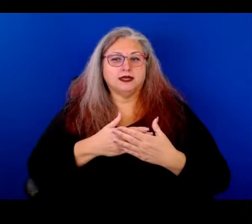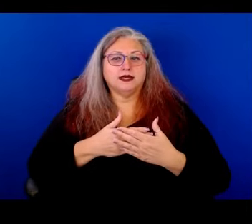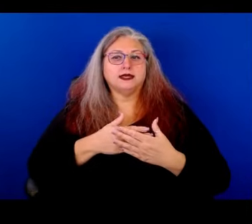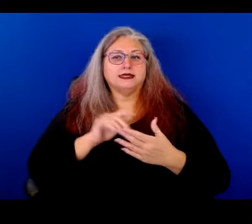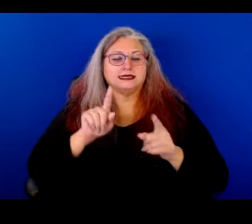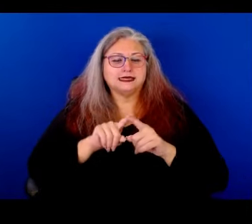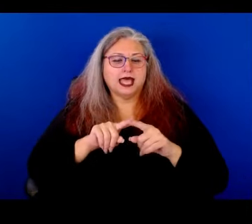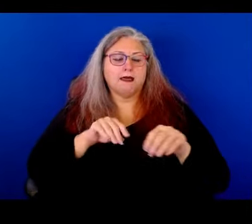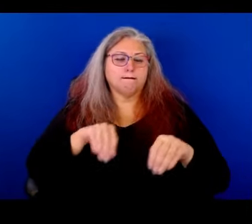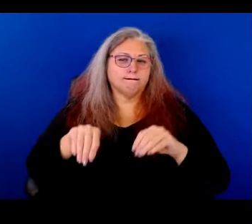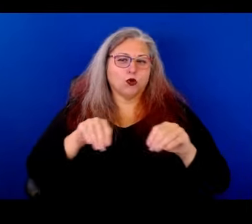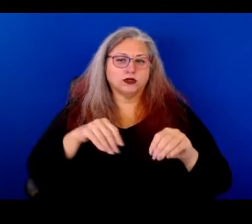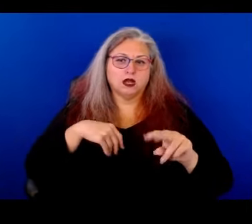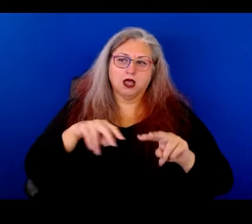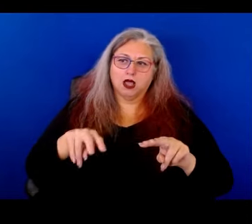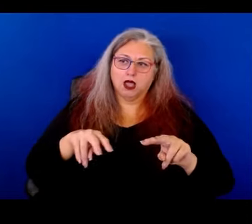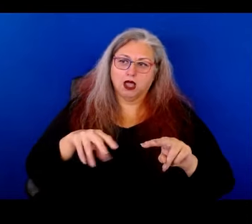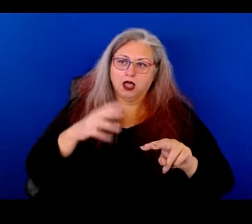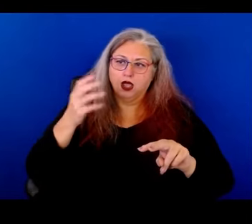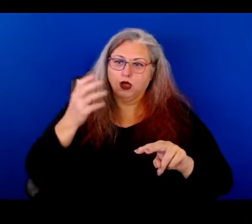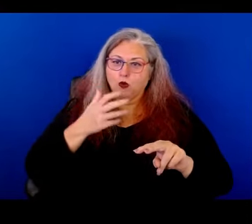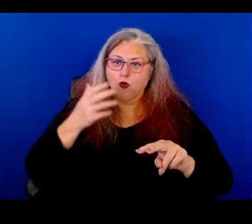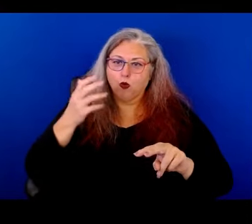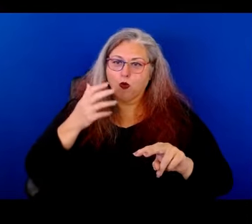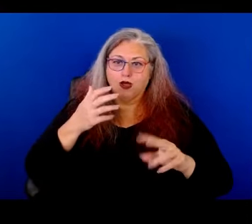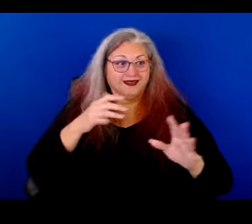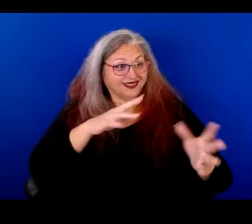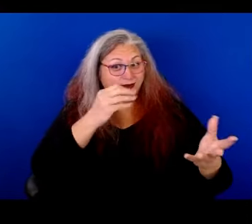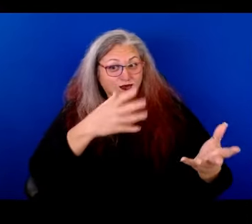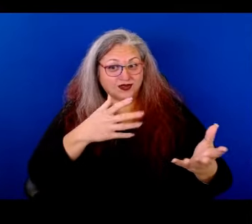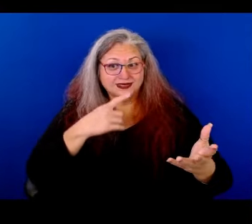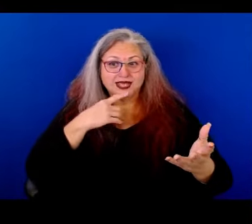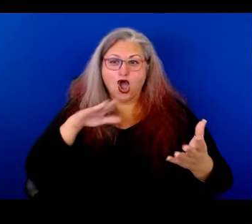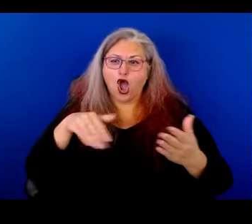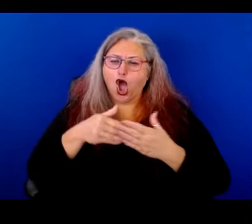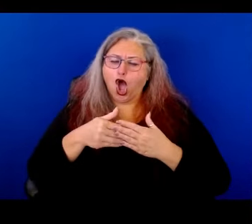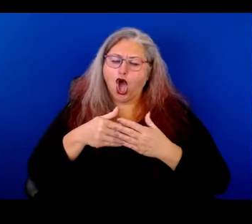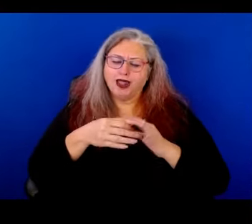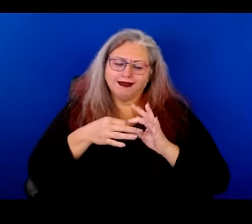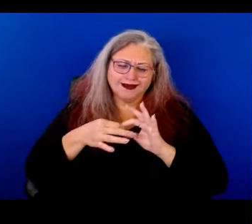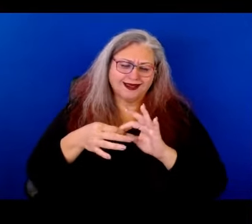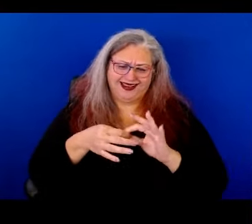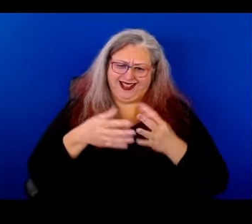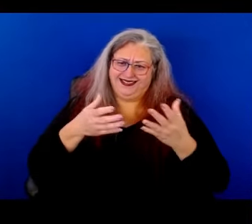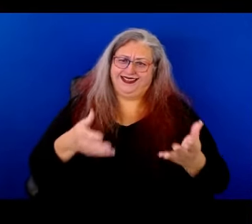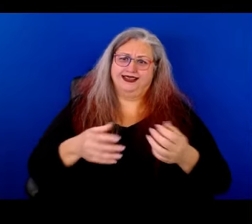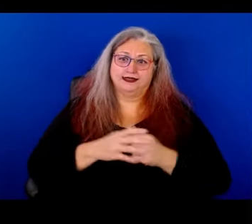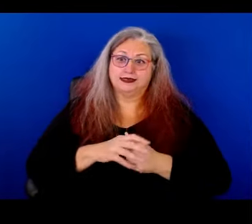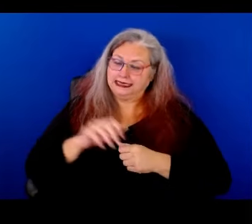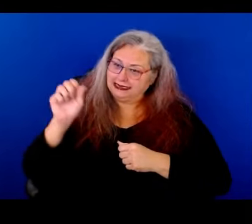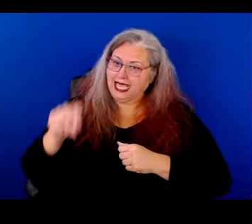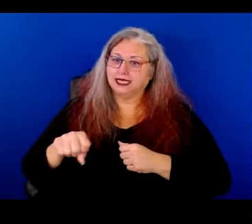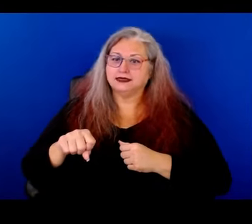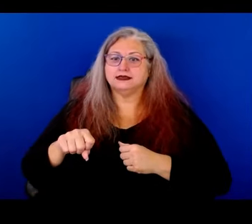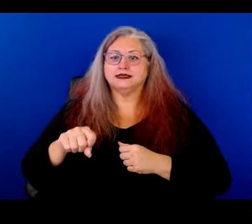same motion. And I was like, wow, That's beautiful. we're Yeah. all so incredibly connected. Yes. And